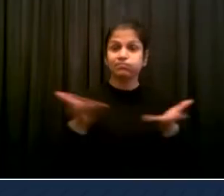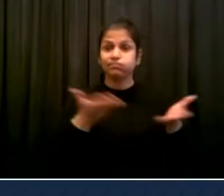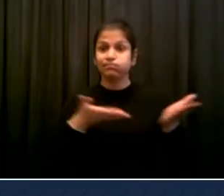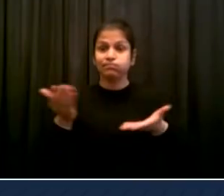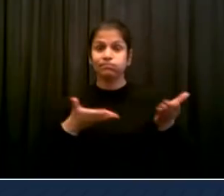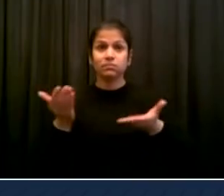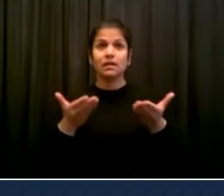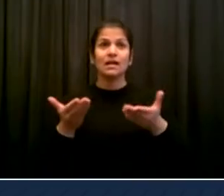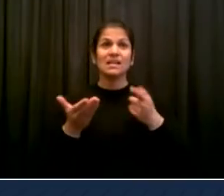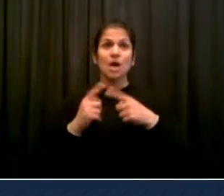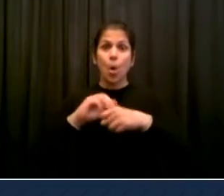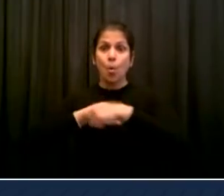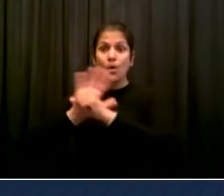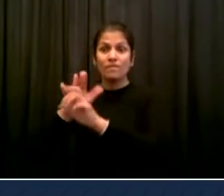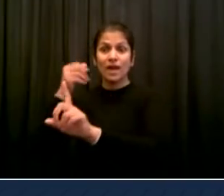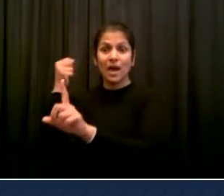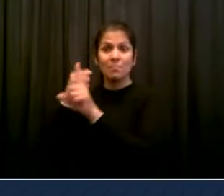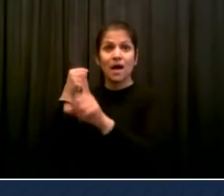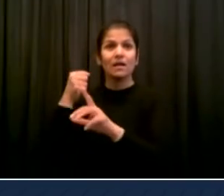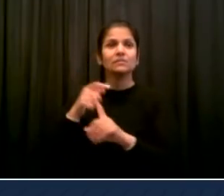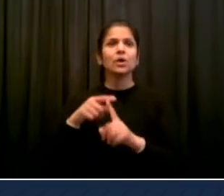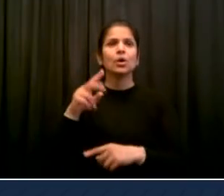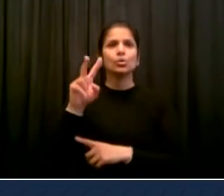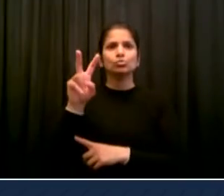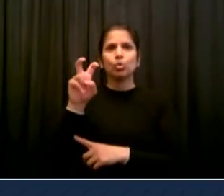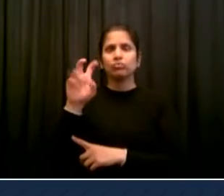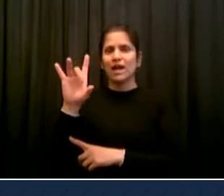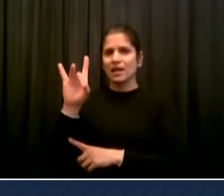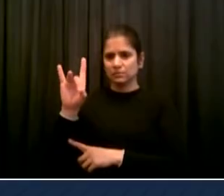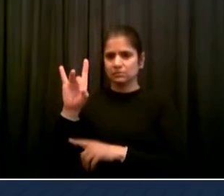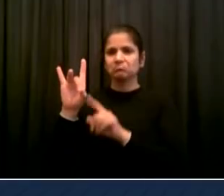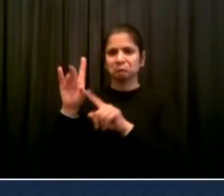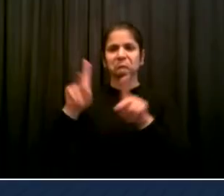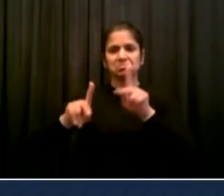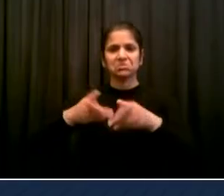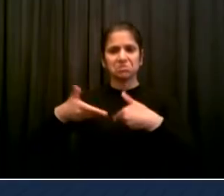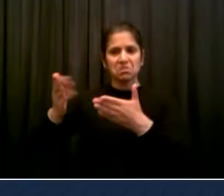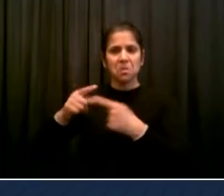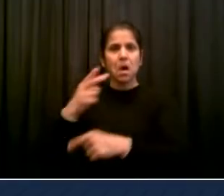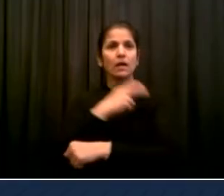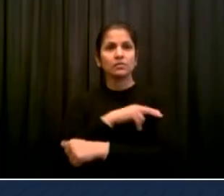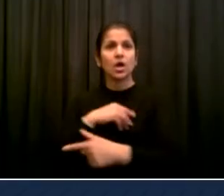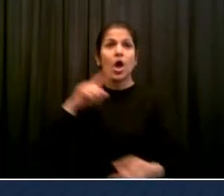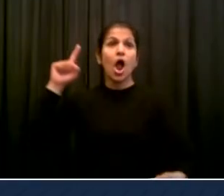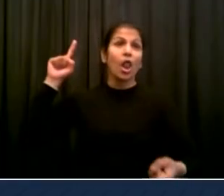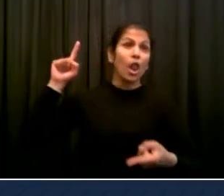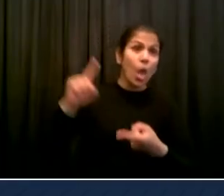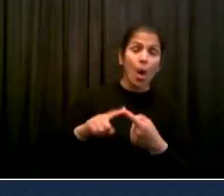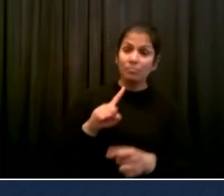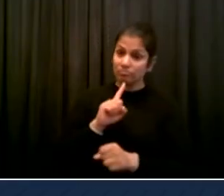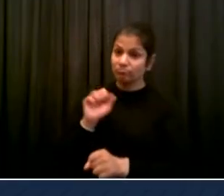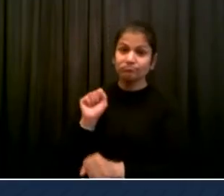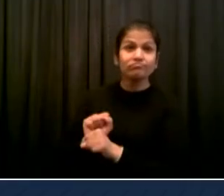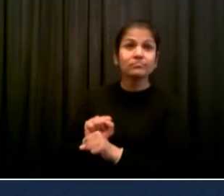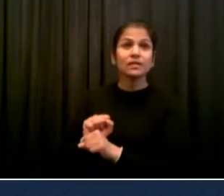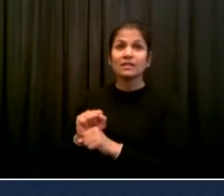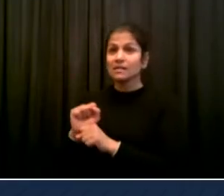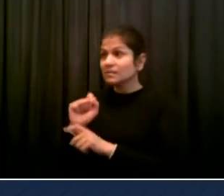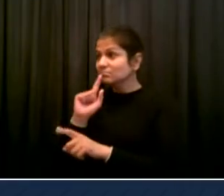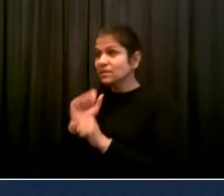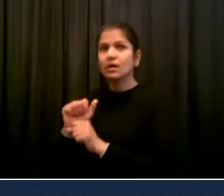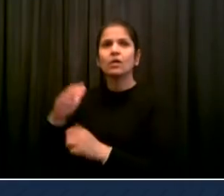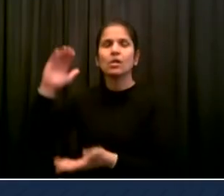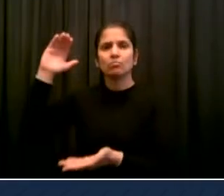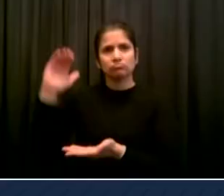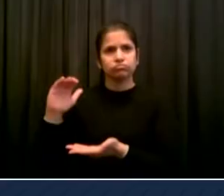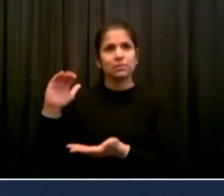report, 208 patients. We have a low confirmed positivity rate today. That's good, but again, there